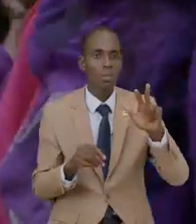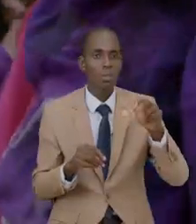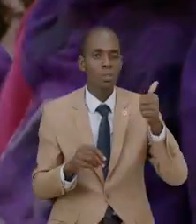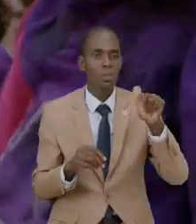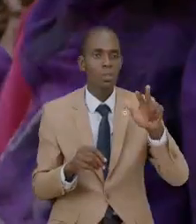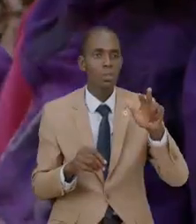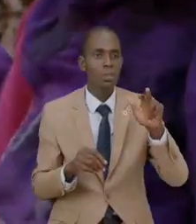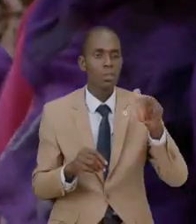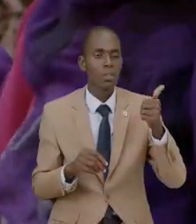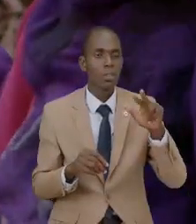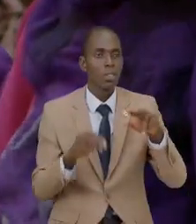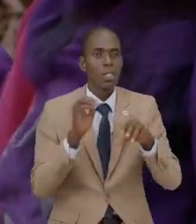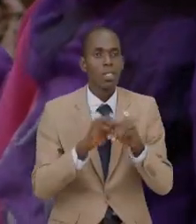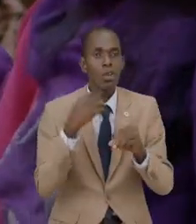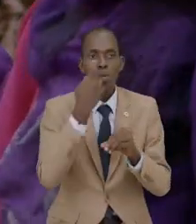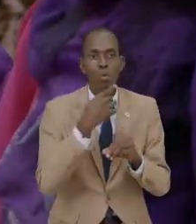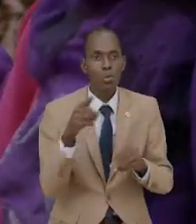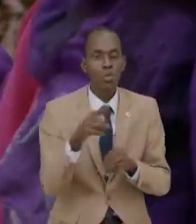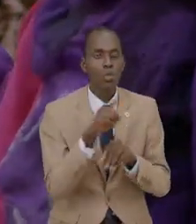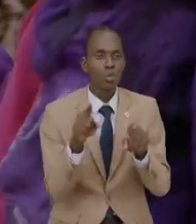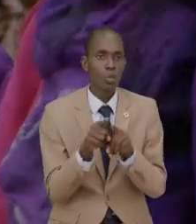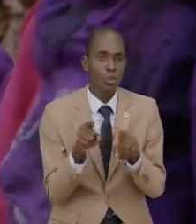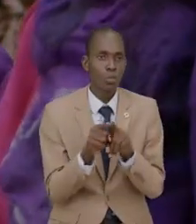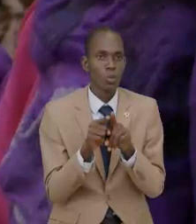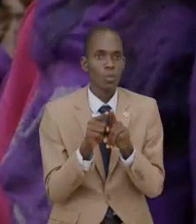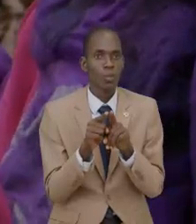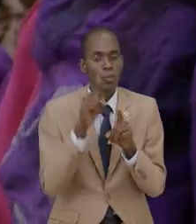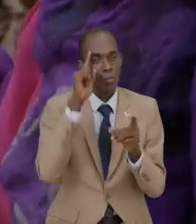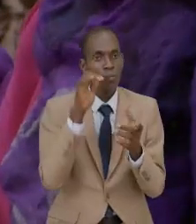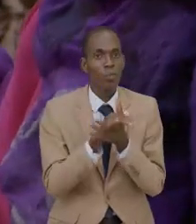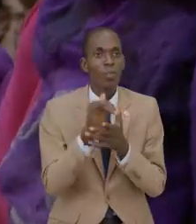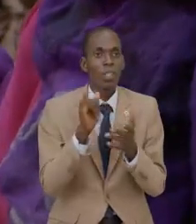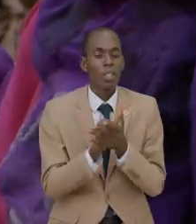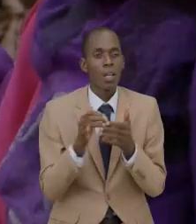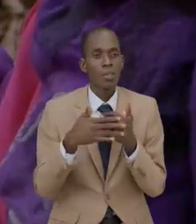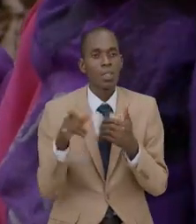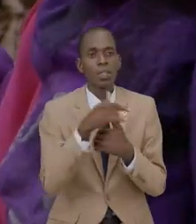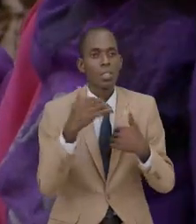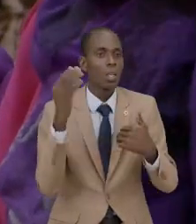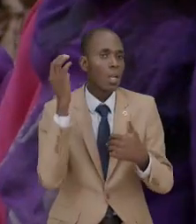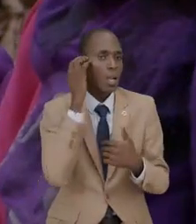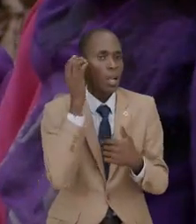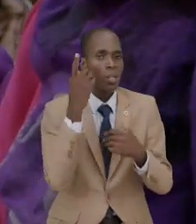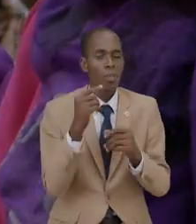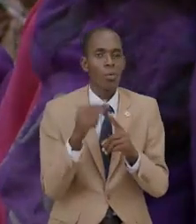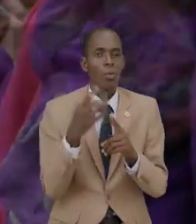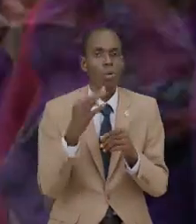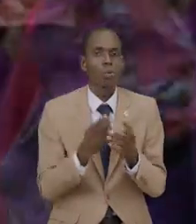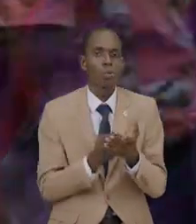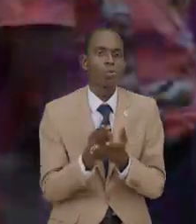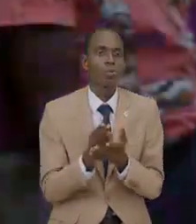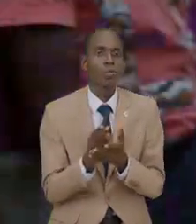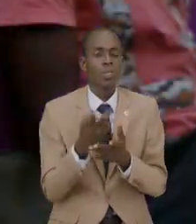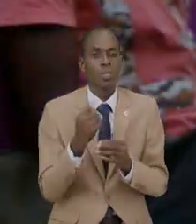Verse 13, in whom ye trusted, after that ye heard the word of truth,